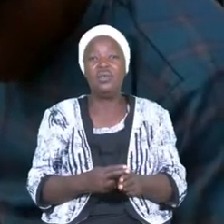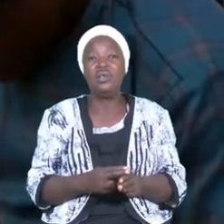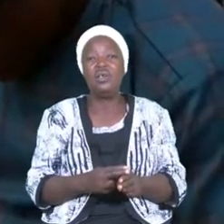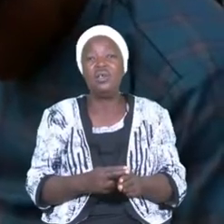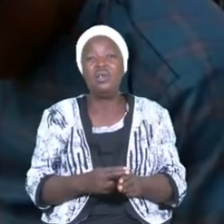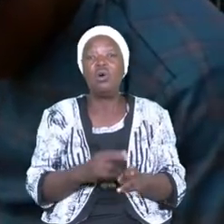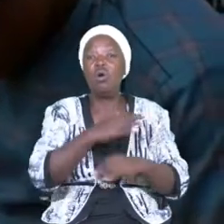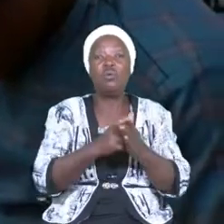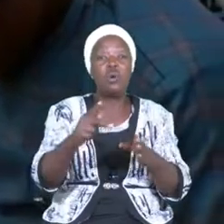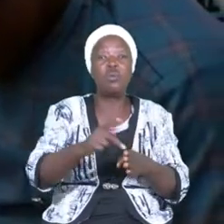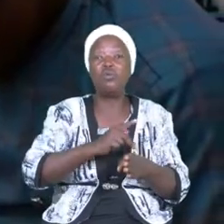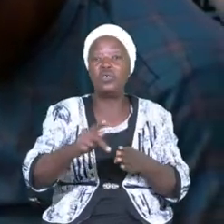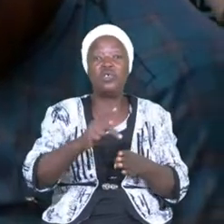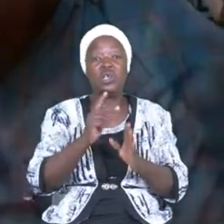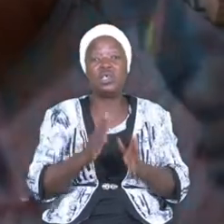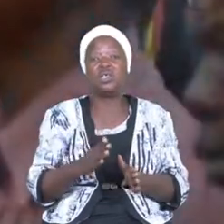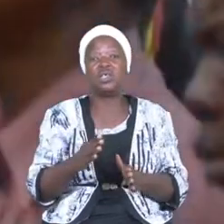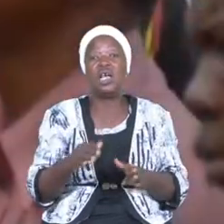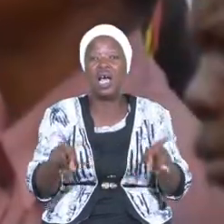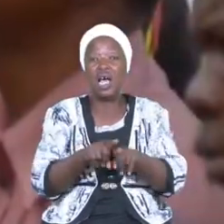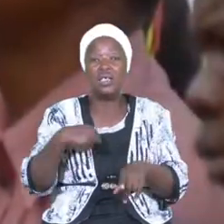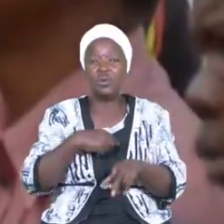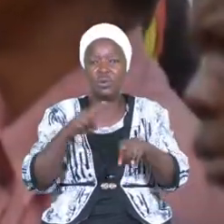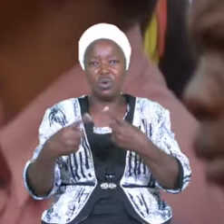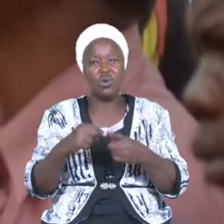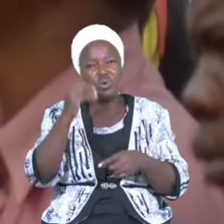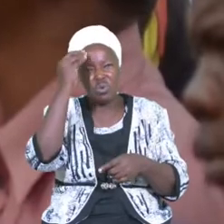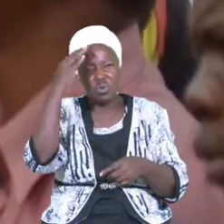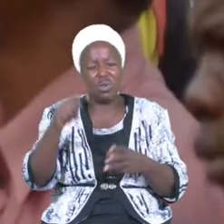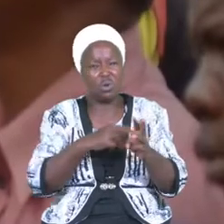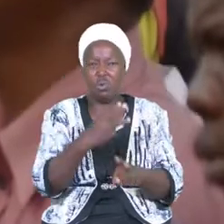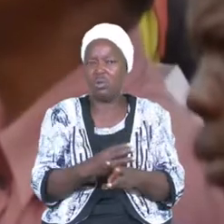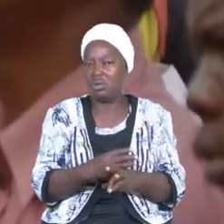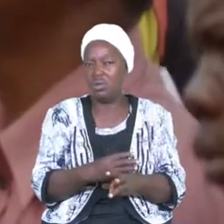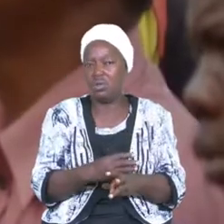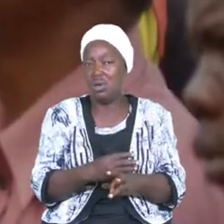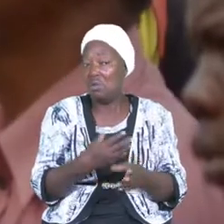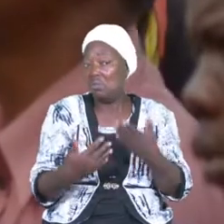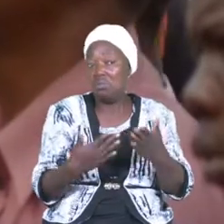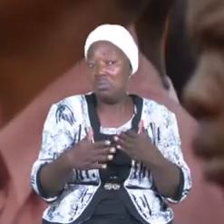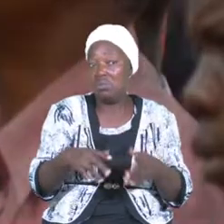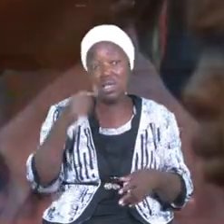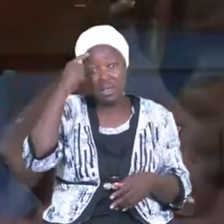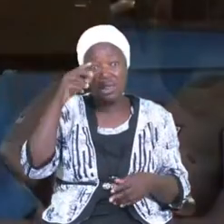professionals, as we go, you know, the world, they think they are strong